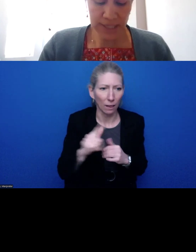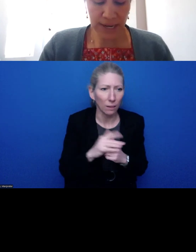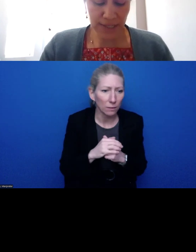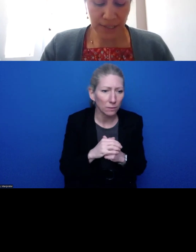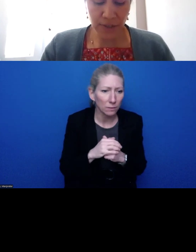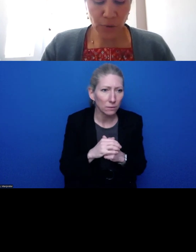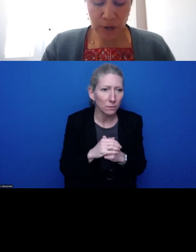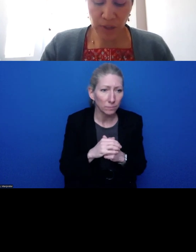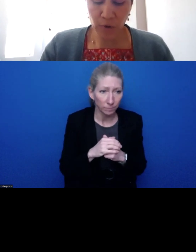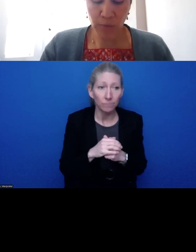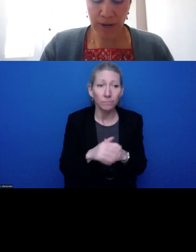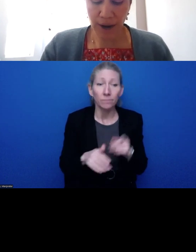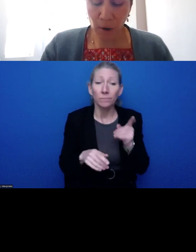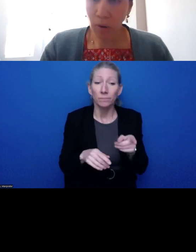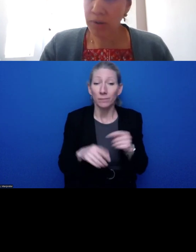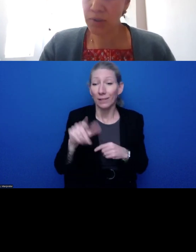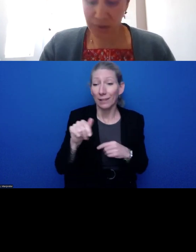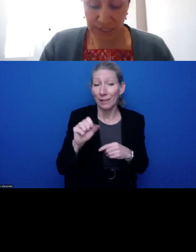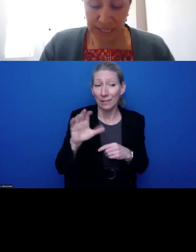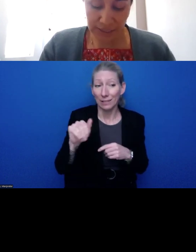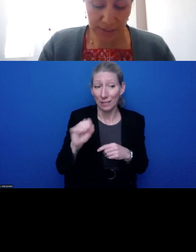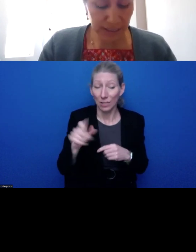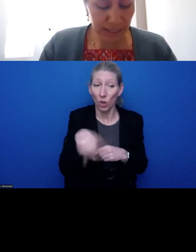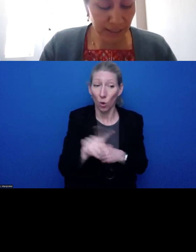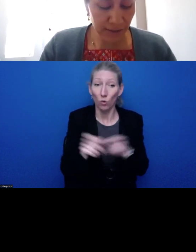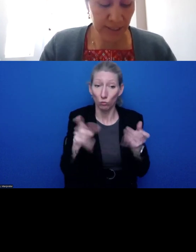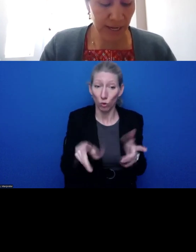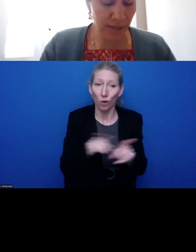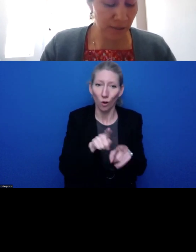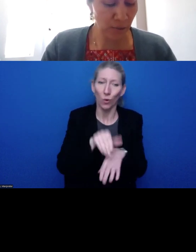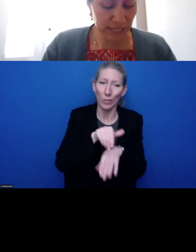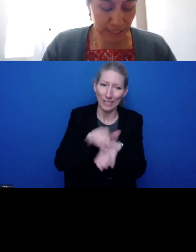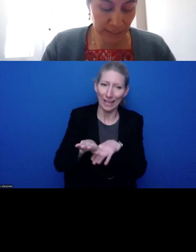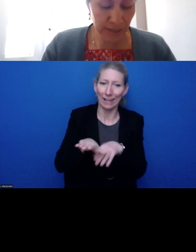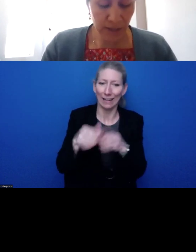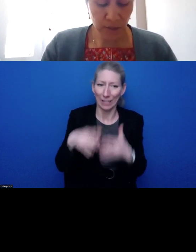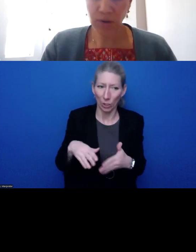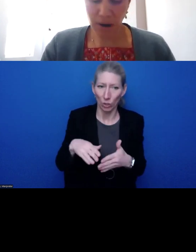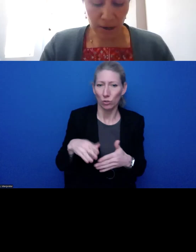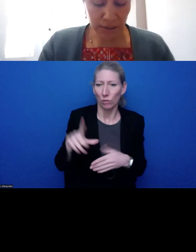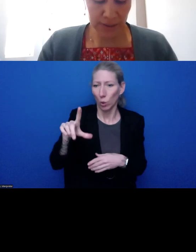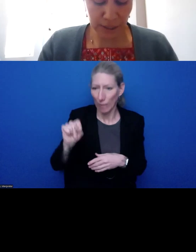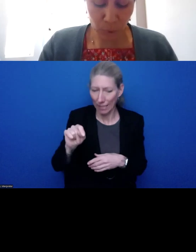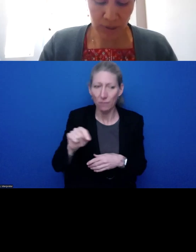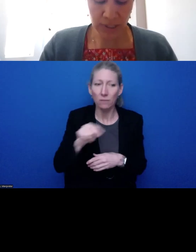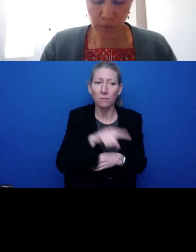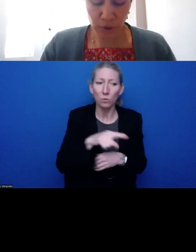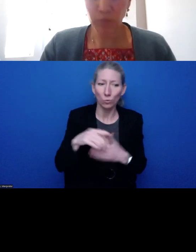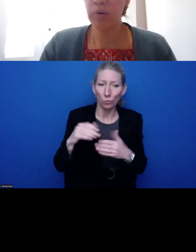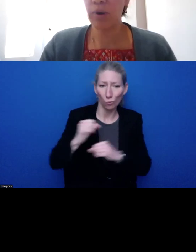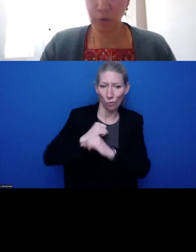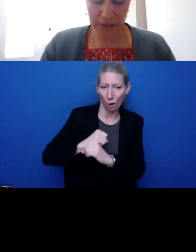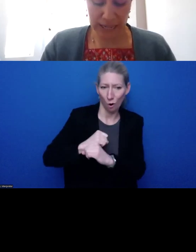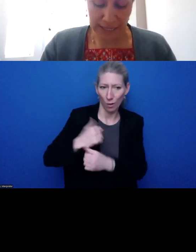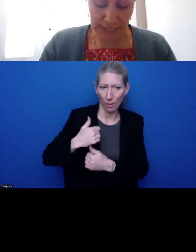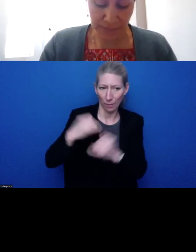According to Las Casas, the rulers of Gumarcaj also sent leaders and lieutenants to guard the borders of